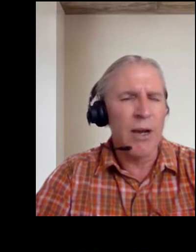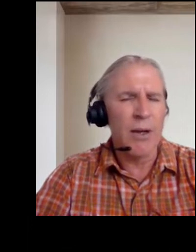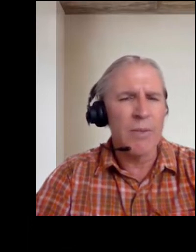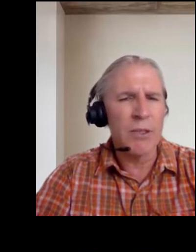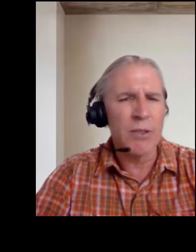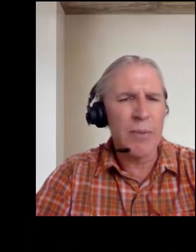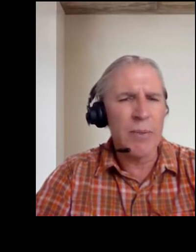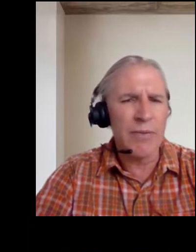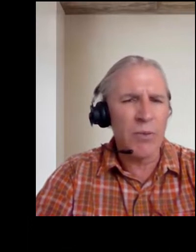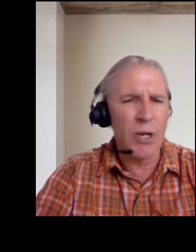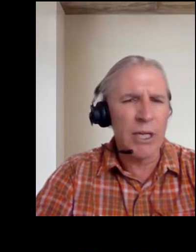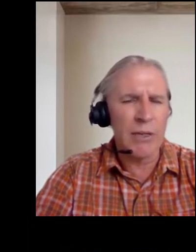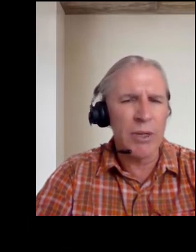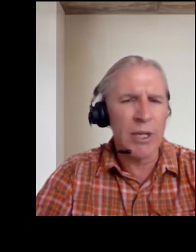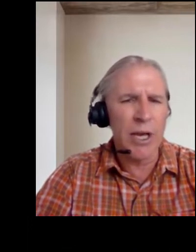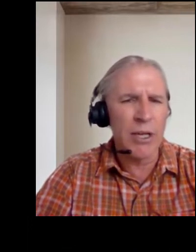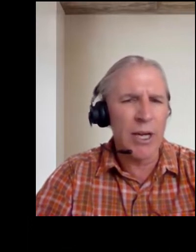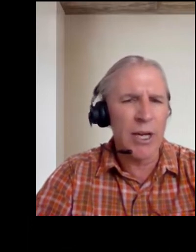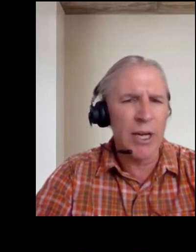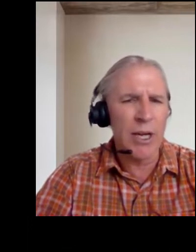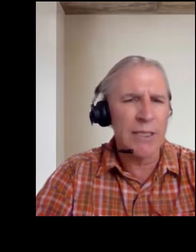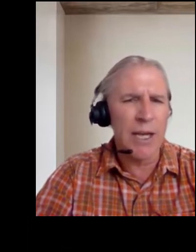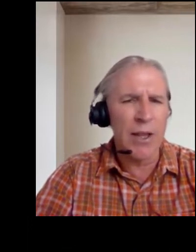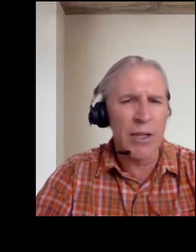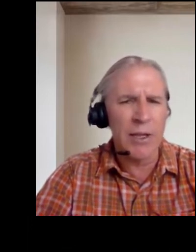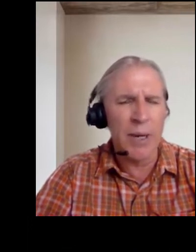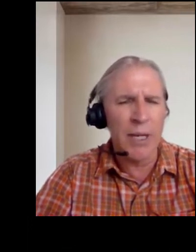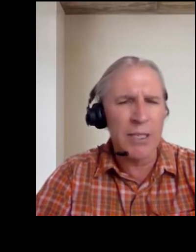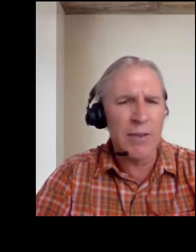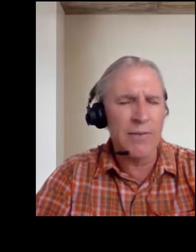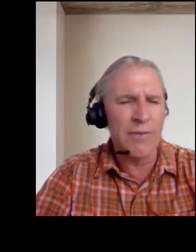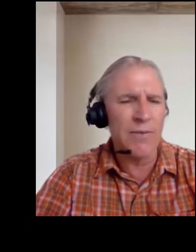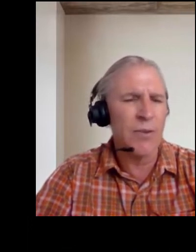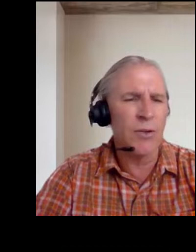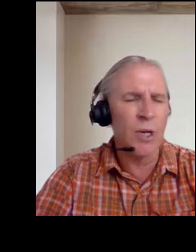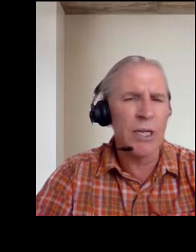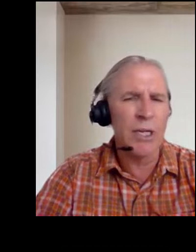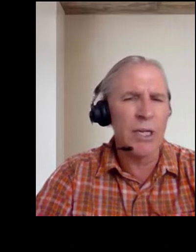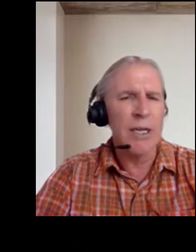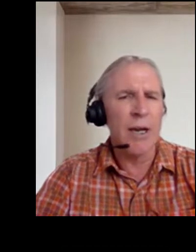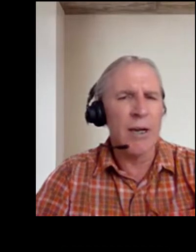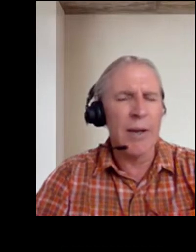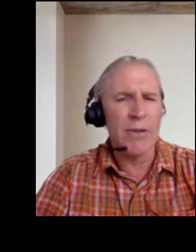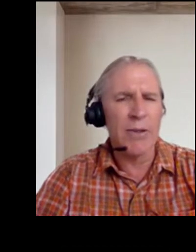work. So similarly, if you're working with other clients as other parts of